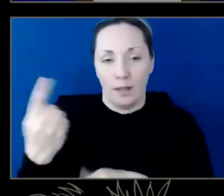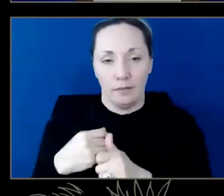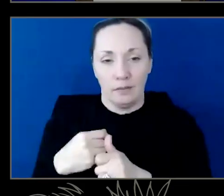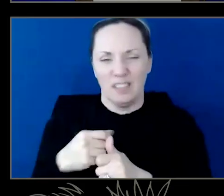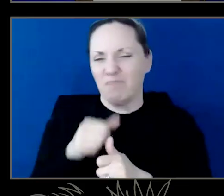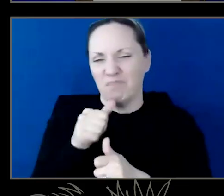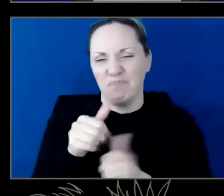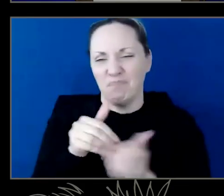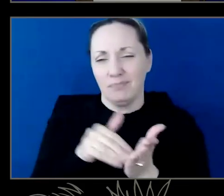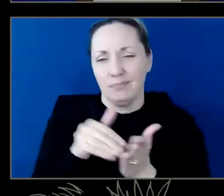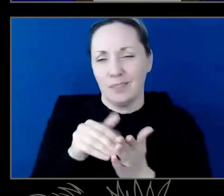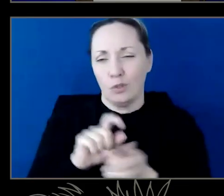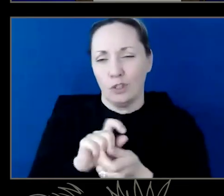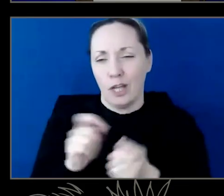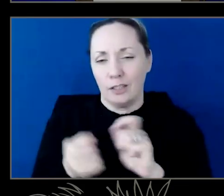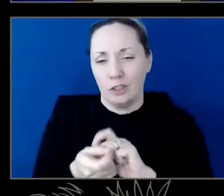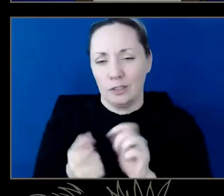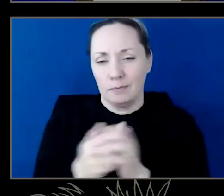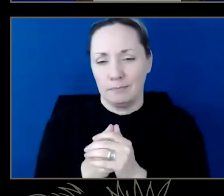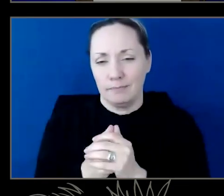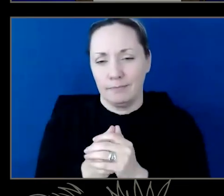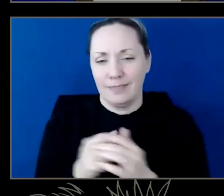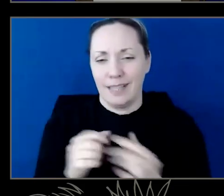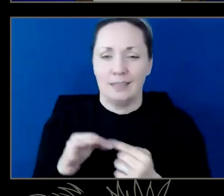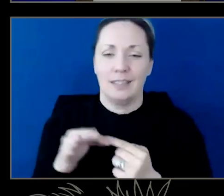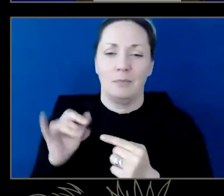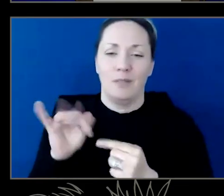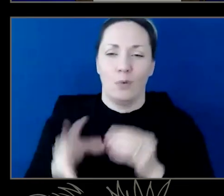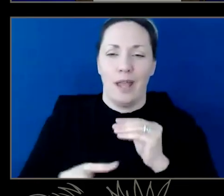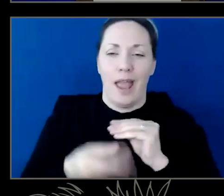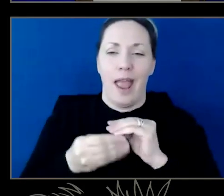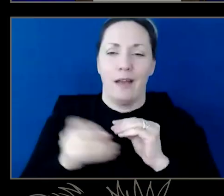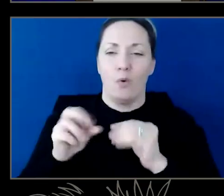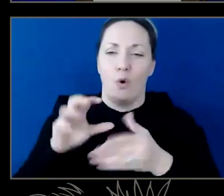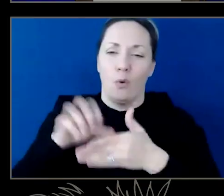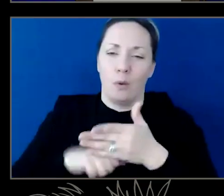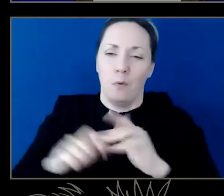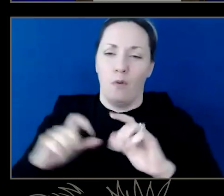change, except if we add or remove boxes, but that's not happening here.